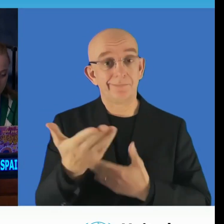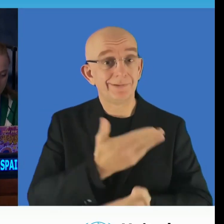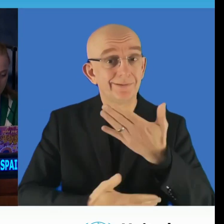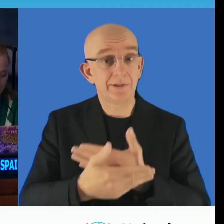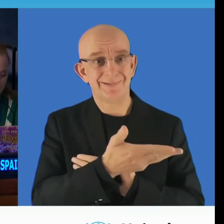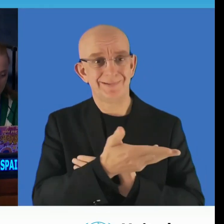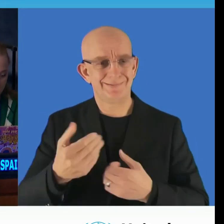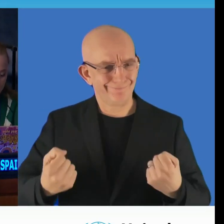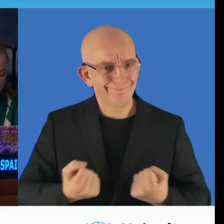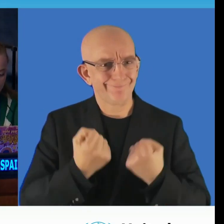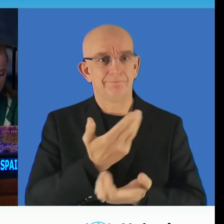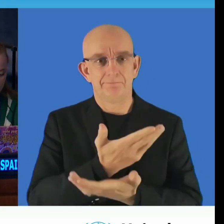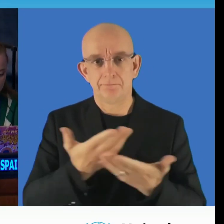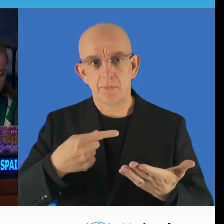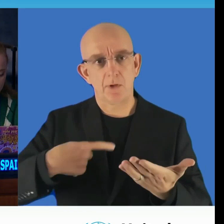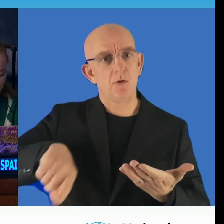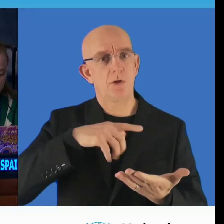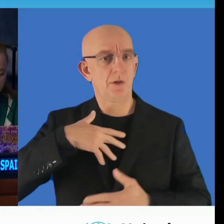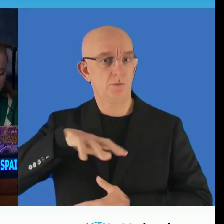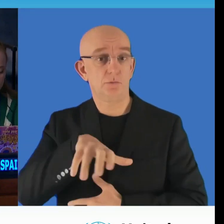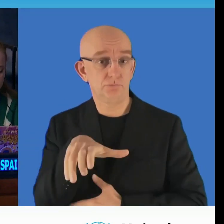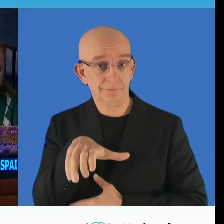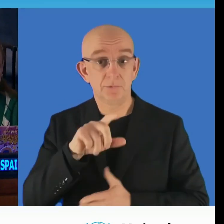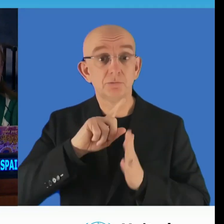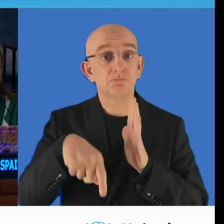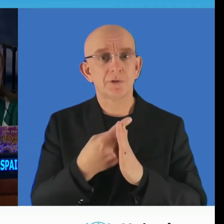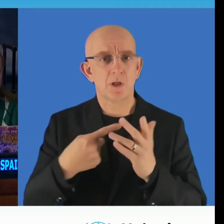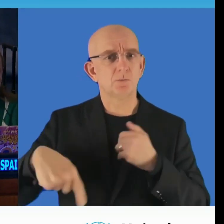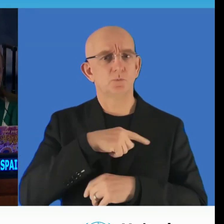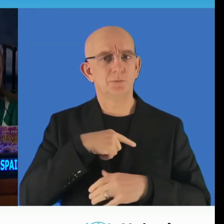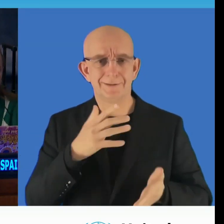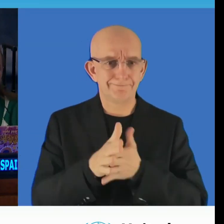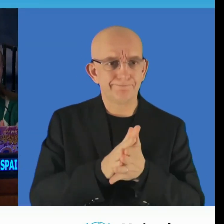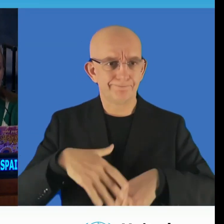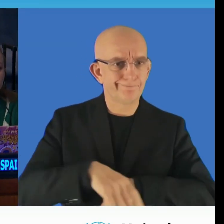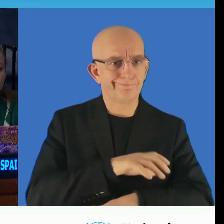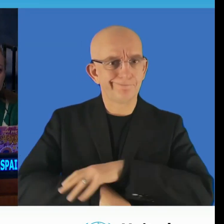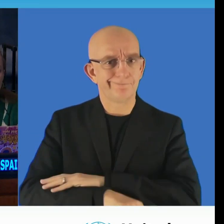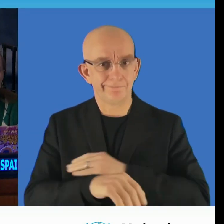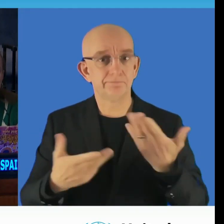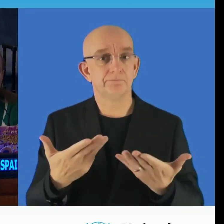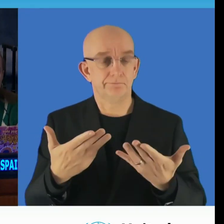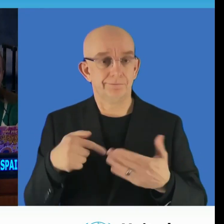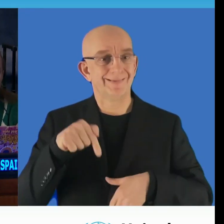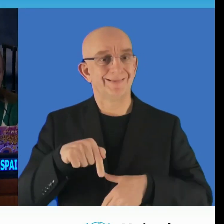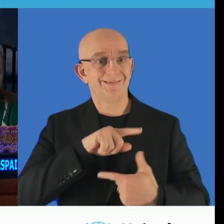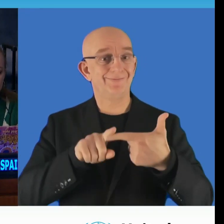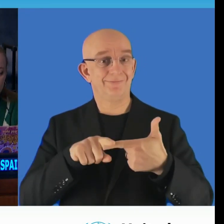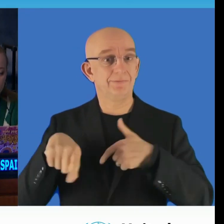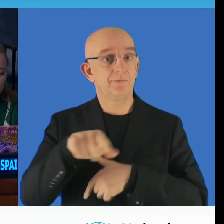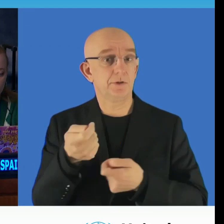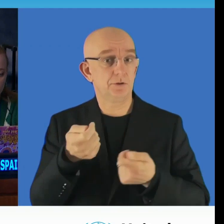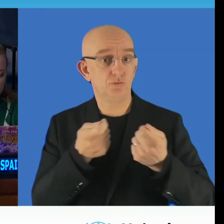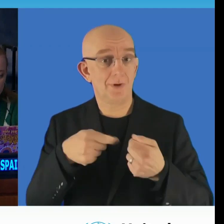chair of the session and is also honored to be co-chairing the first roundtable on this session.